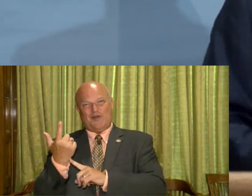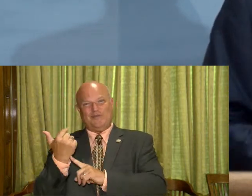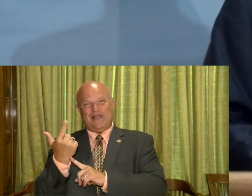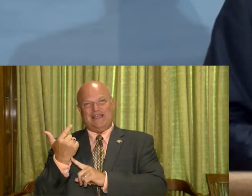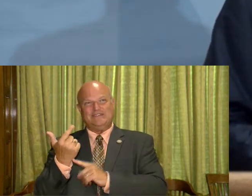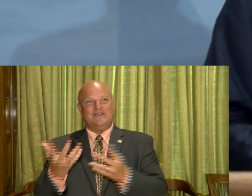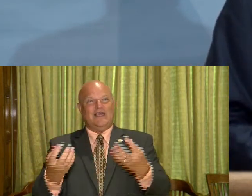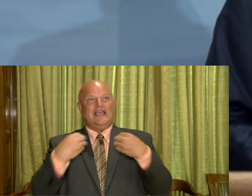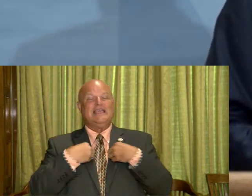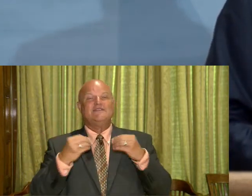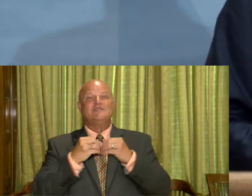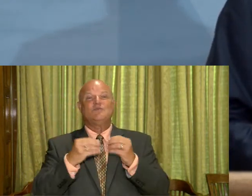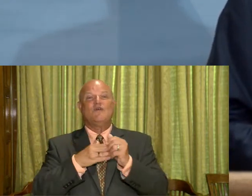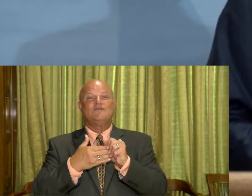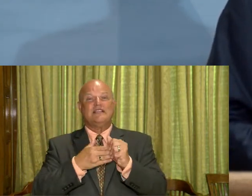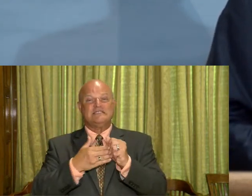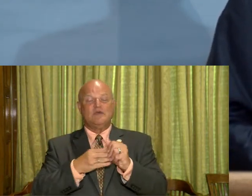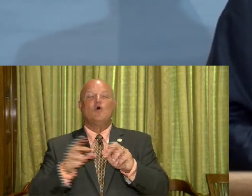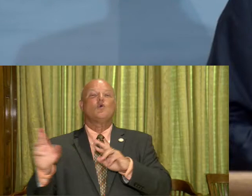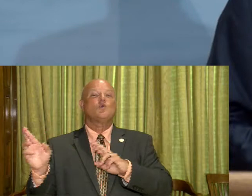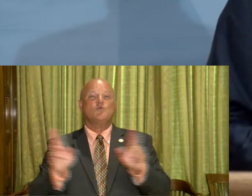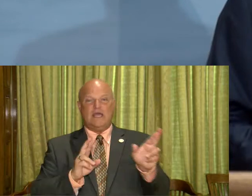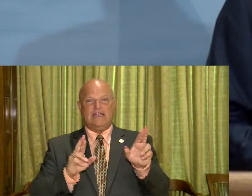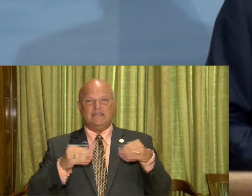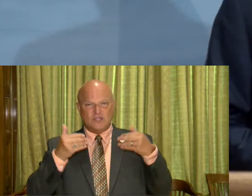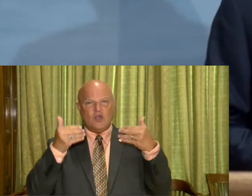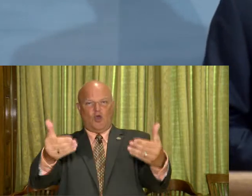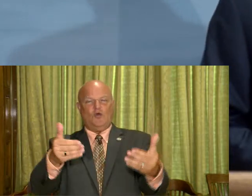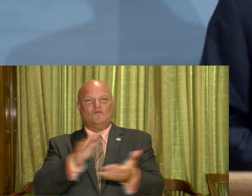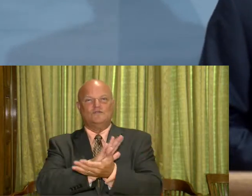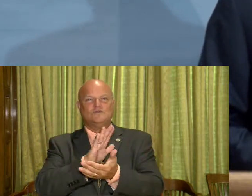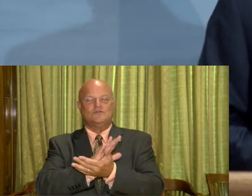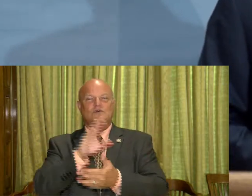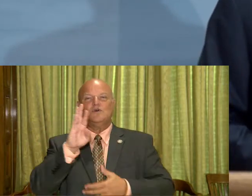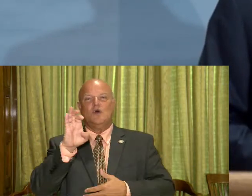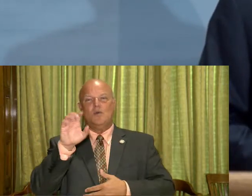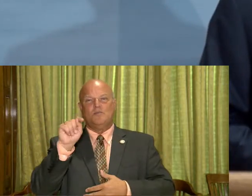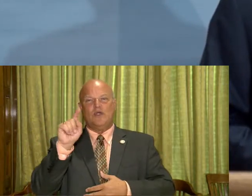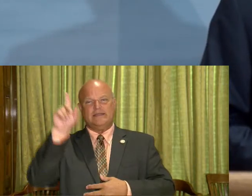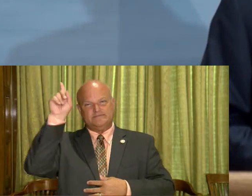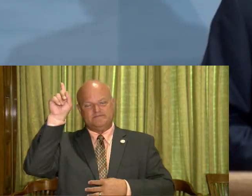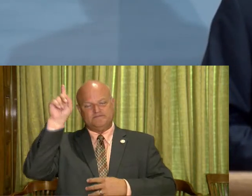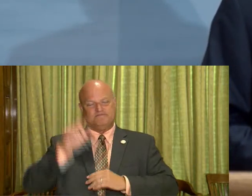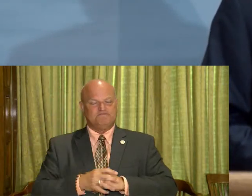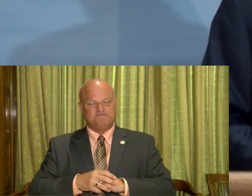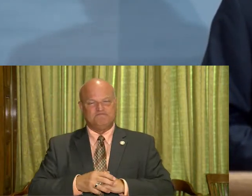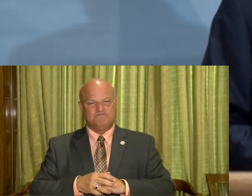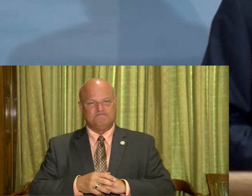will give them some more flexibility. We're ready to go for school. Brett, did you have a question?